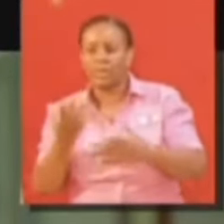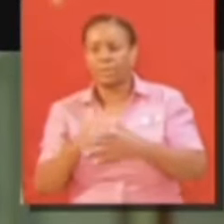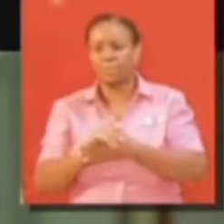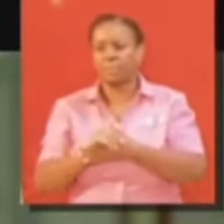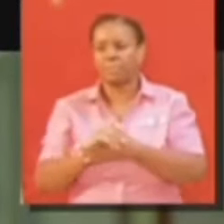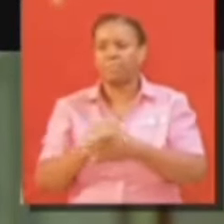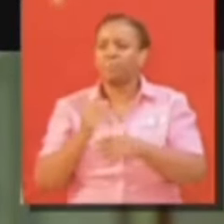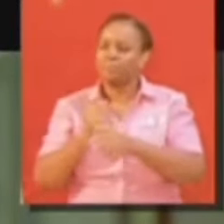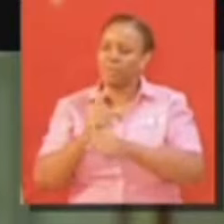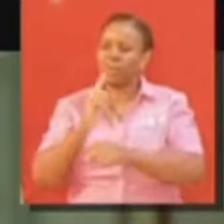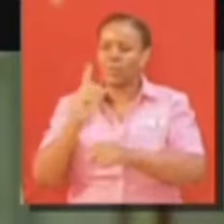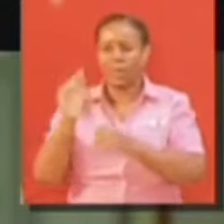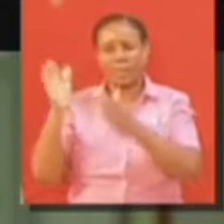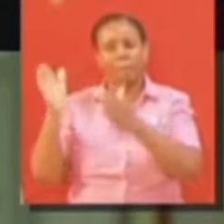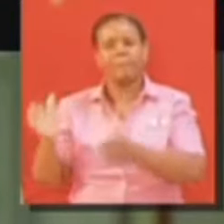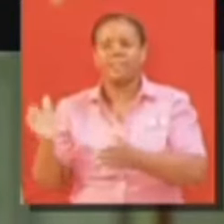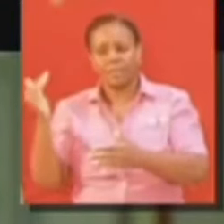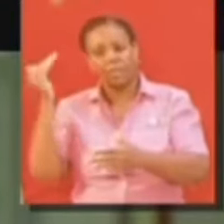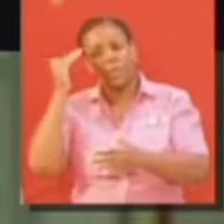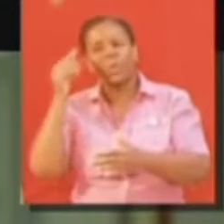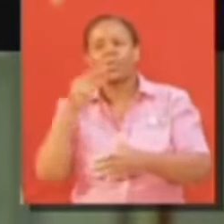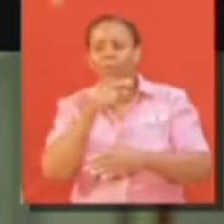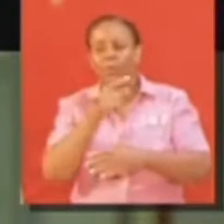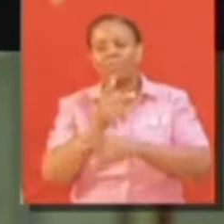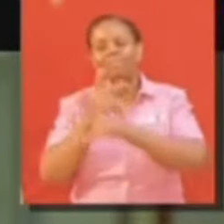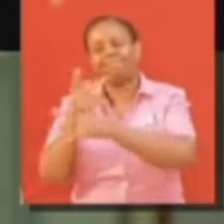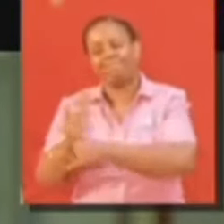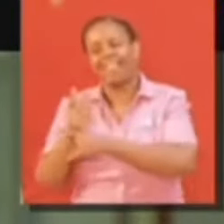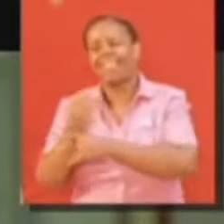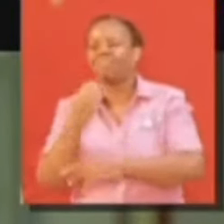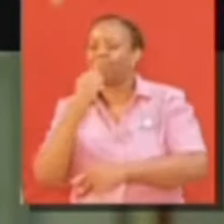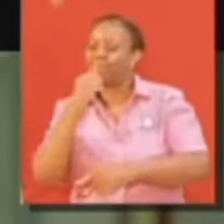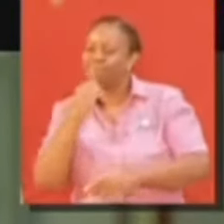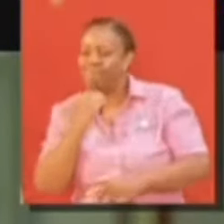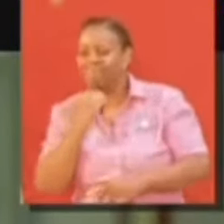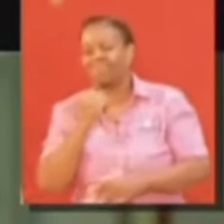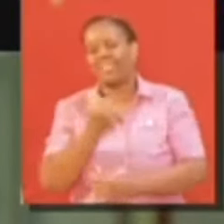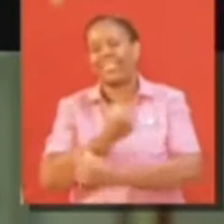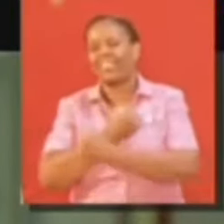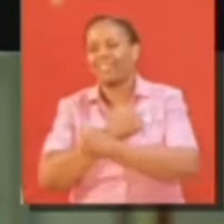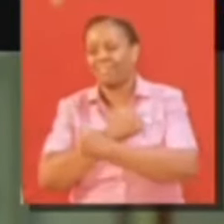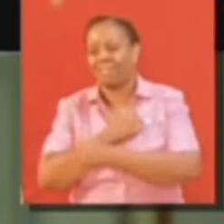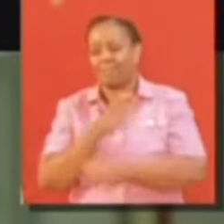your care and support at this time. To the youth of Trinidad and